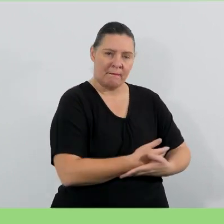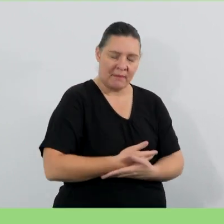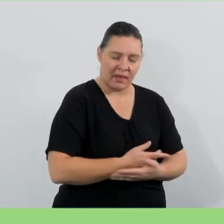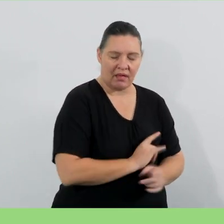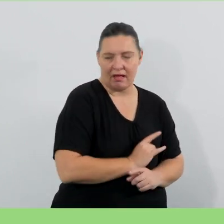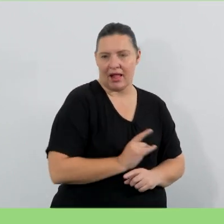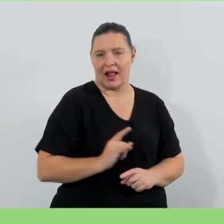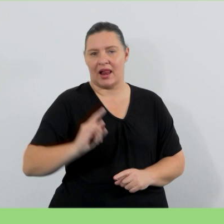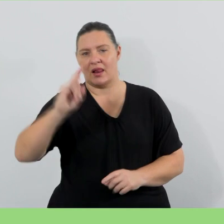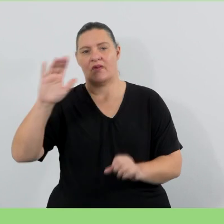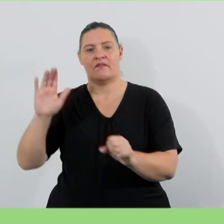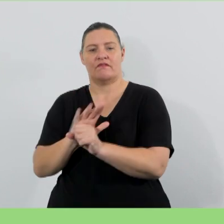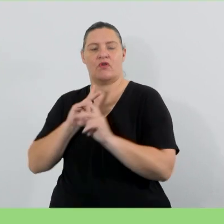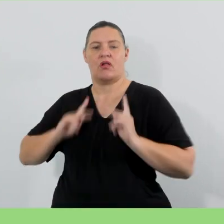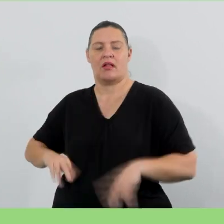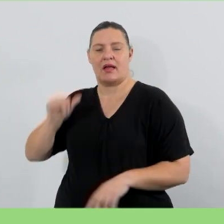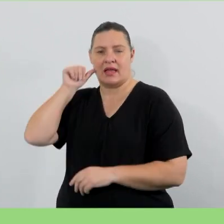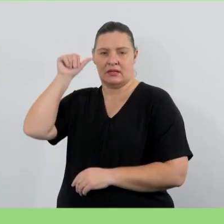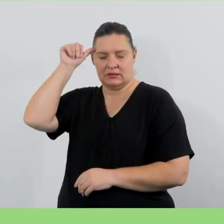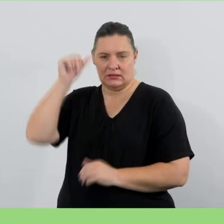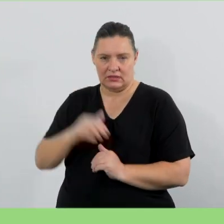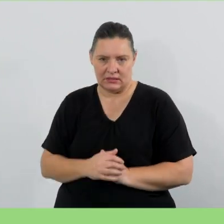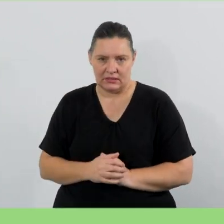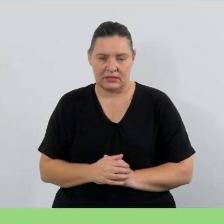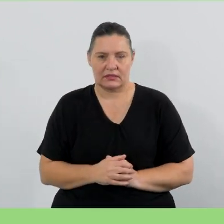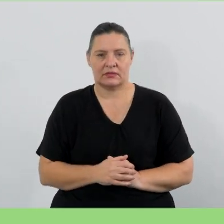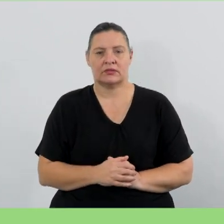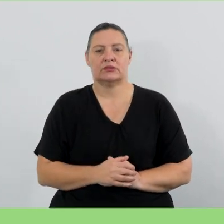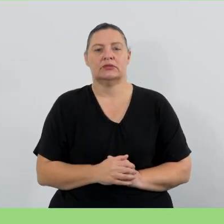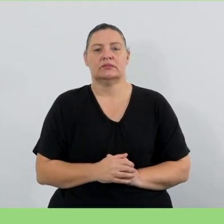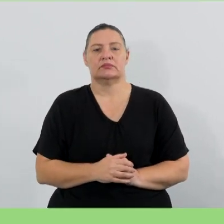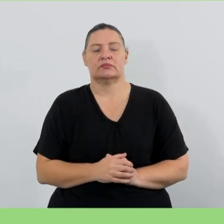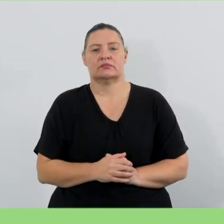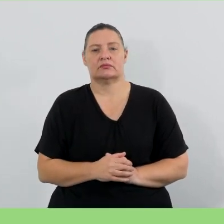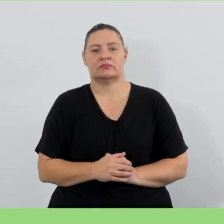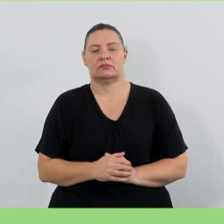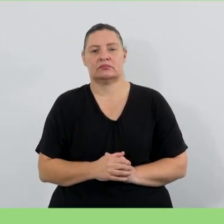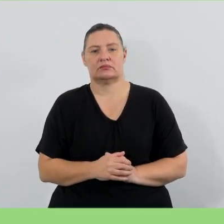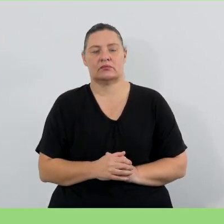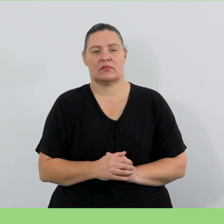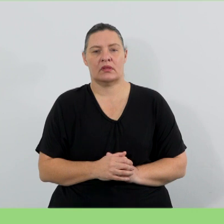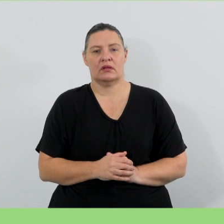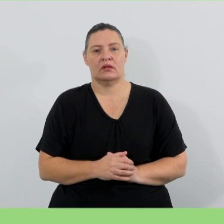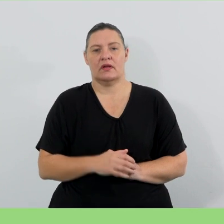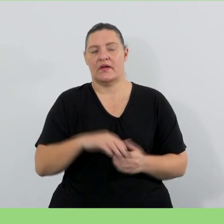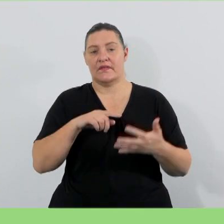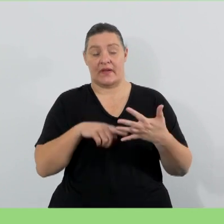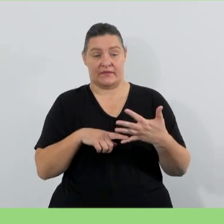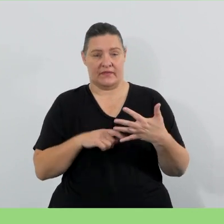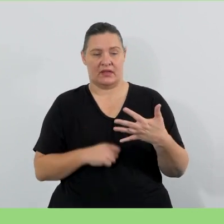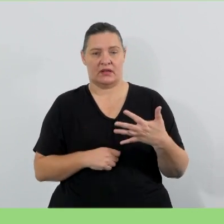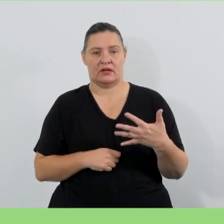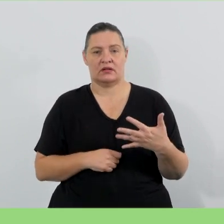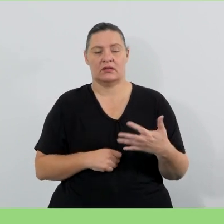baby to a fully developed adult, that is growth. And then number 5